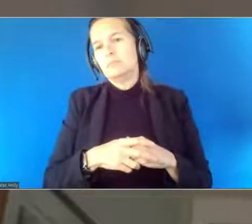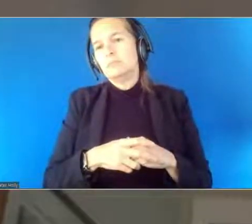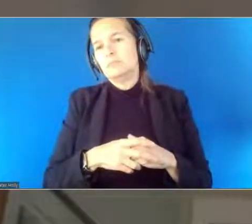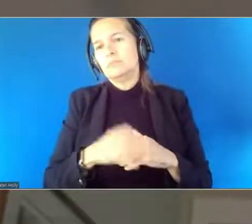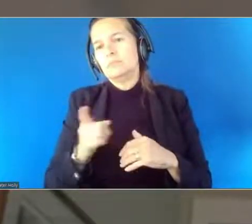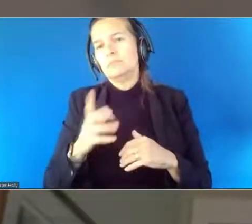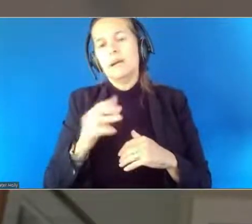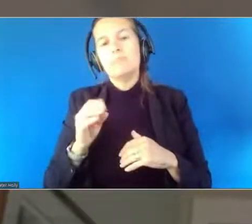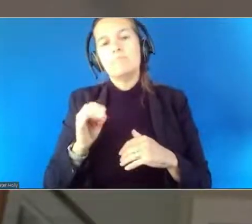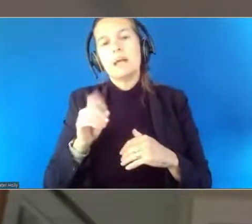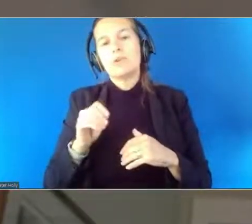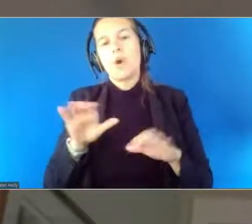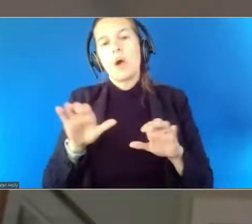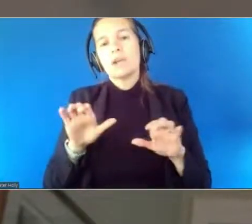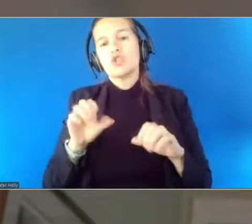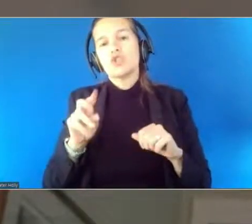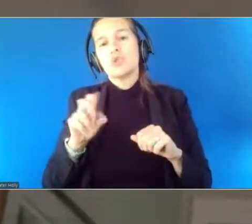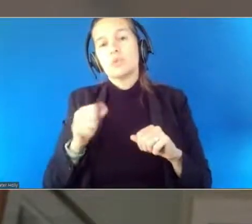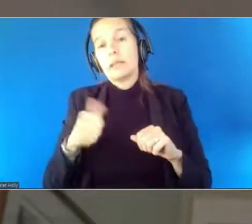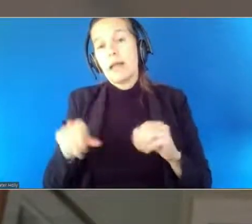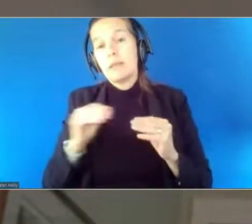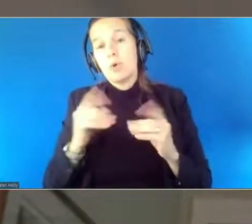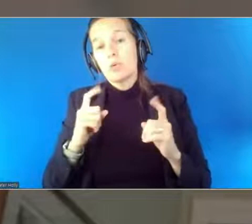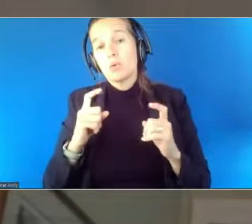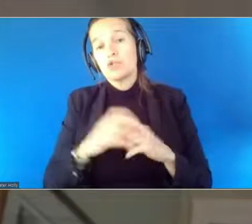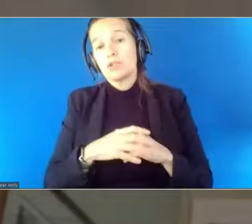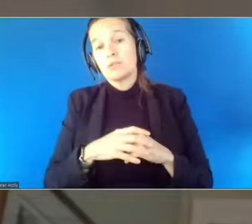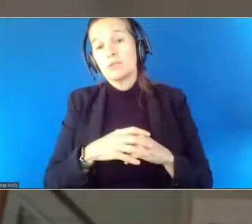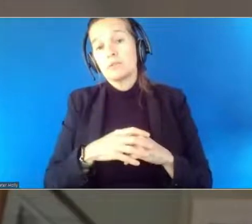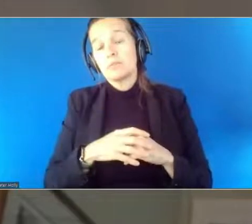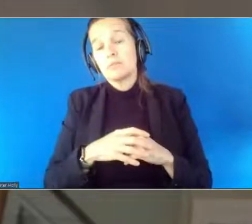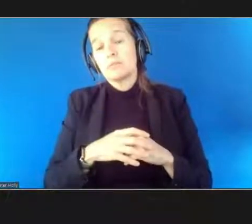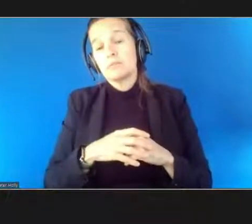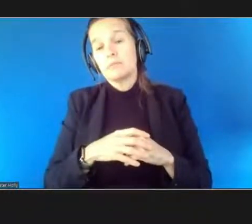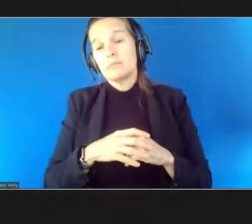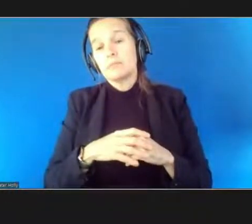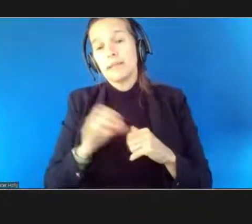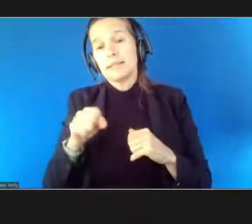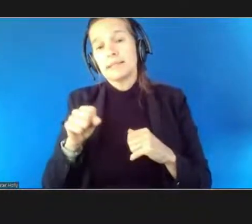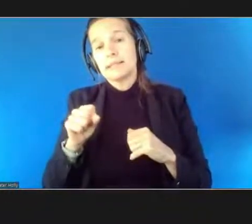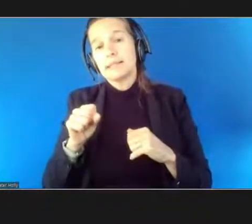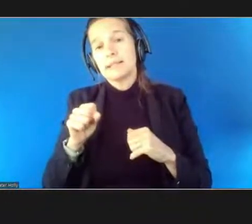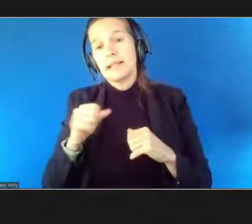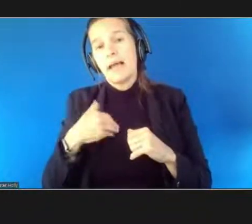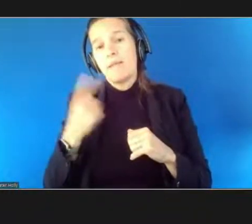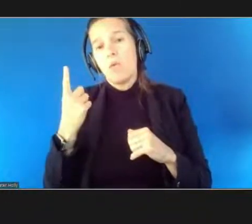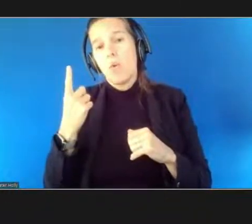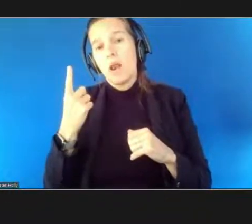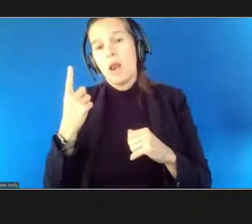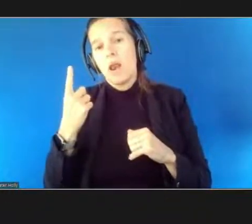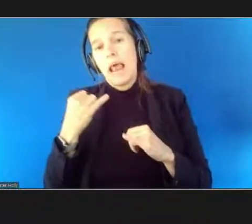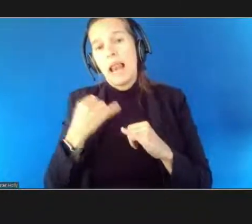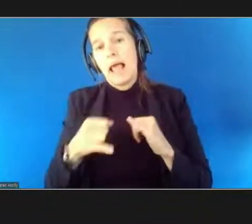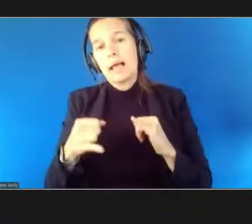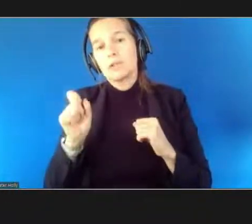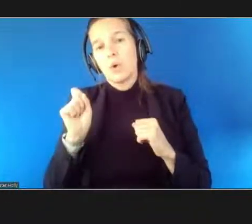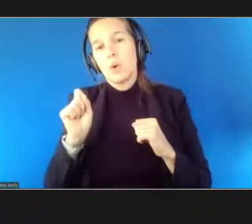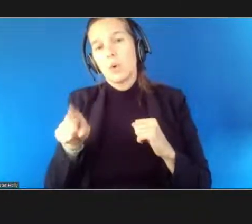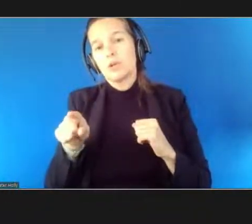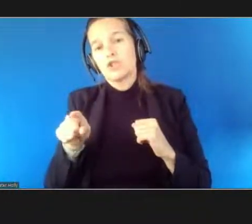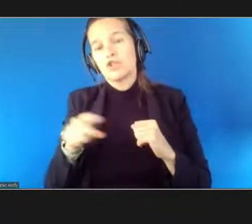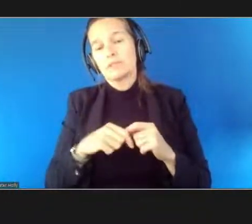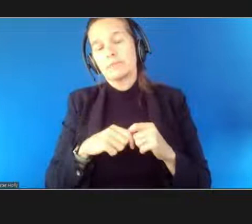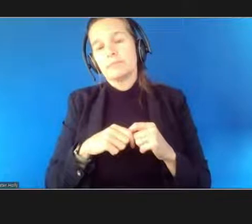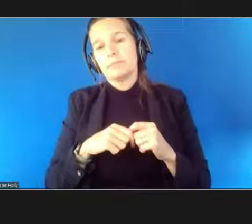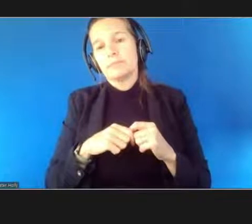And Mendocino Action News, are there any more questions on your end? Yes, I have one last question.